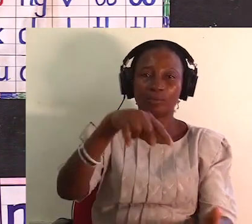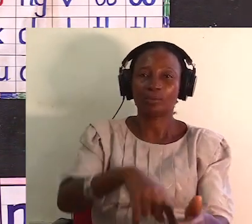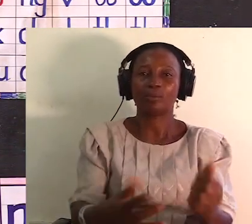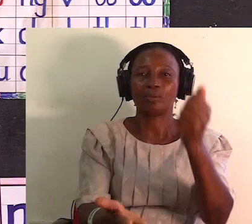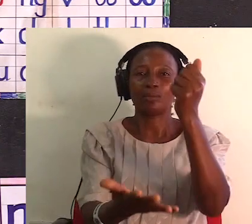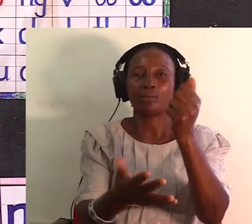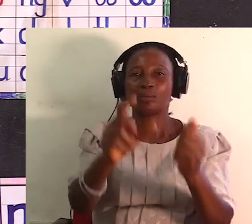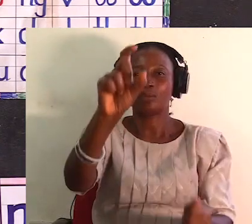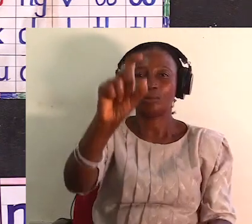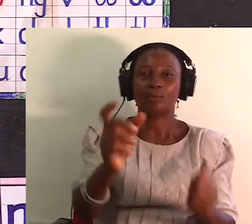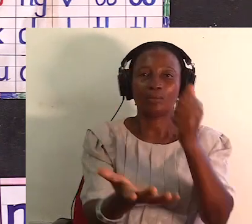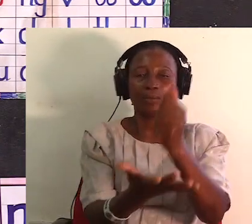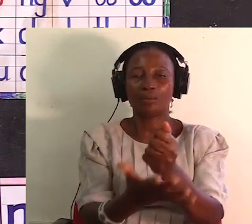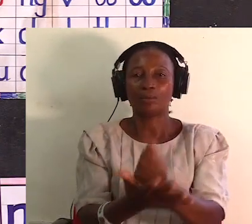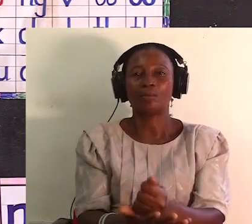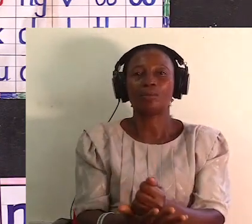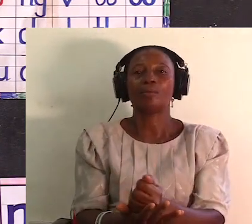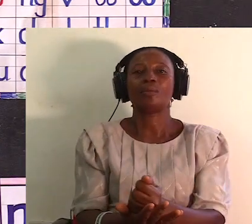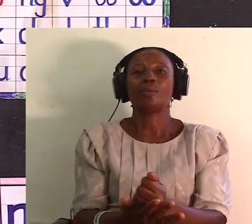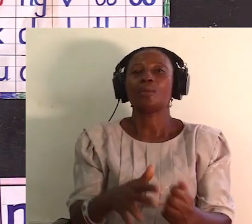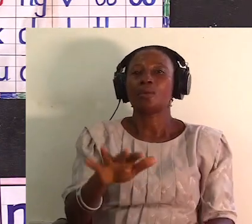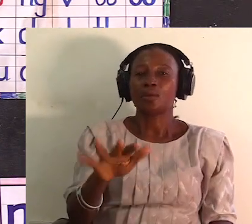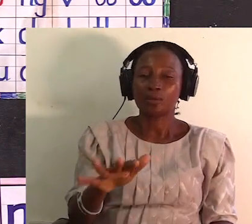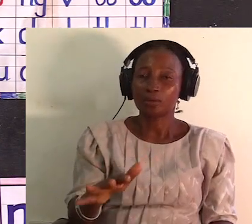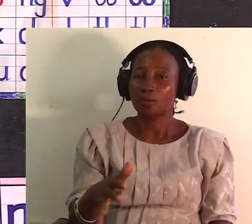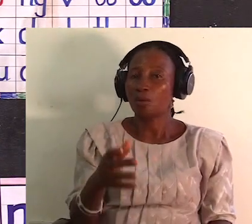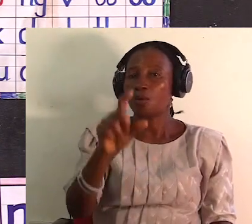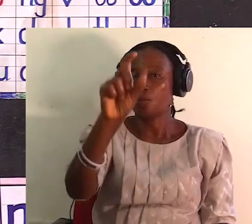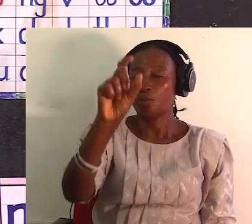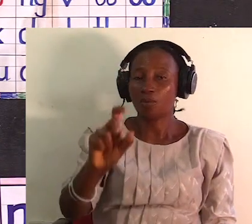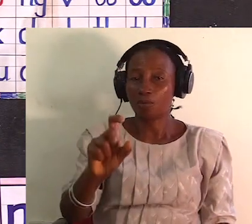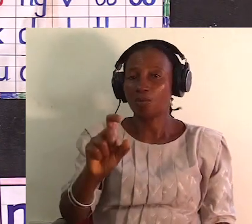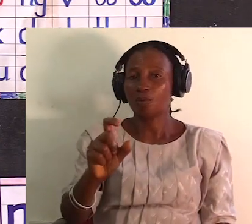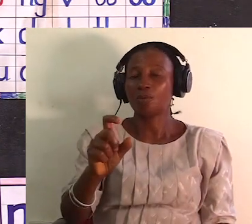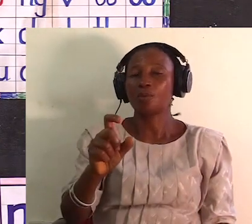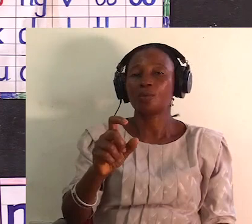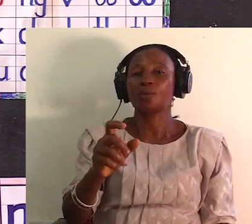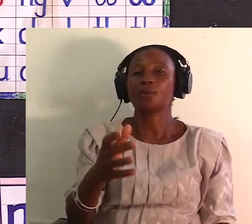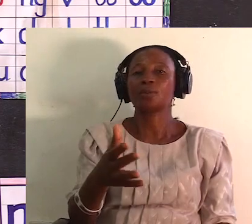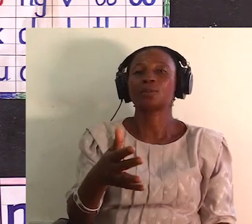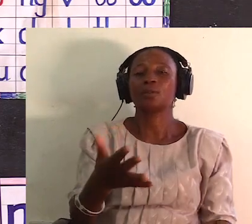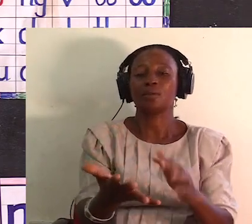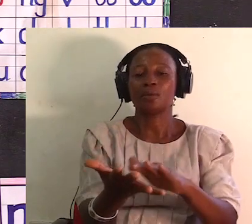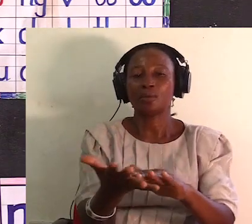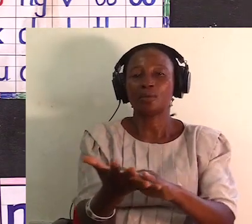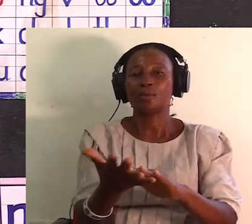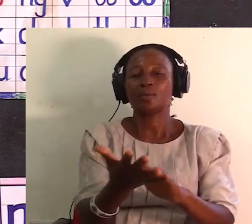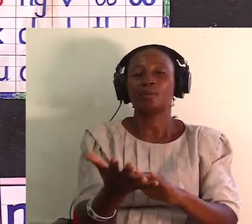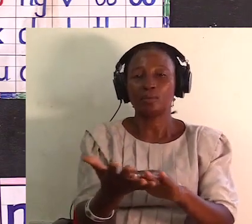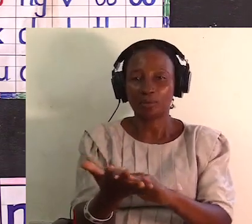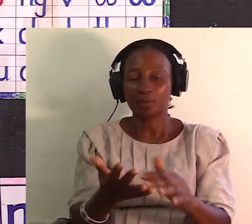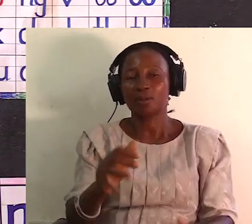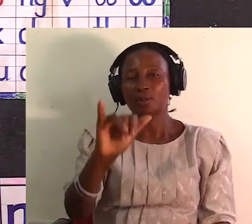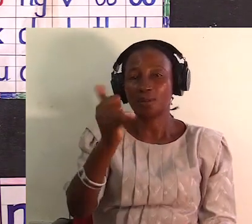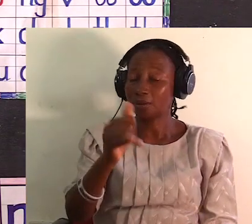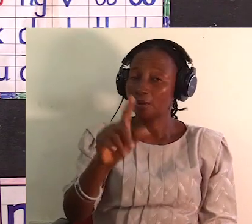you words that have meaning. It can give you words that are nonsense. And in the bank, we only want to have words